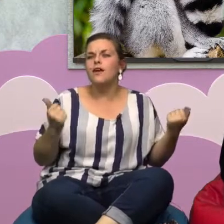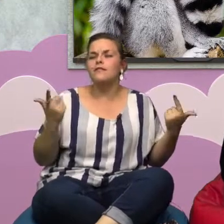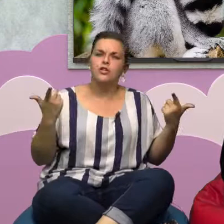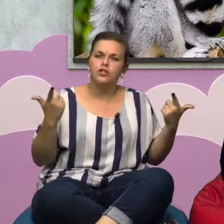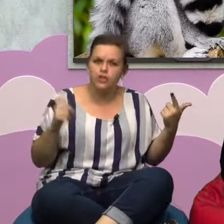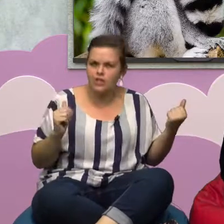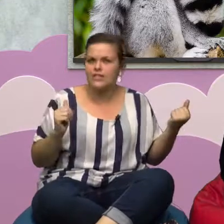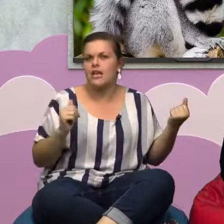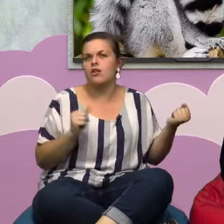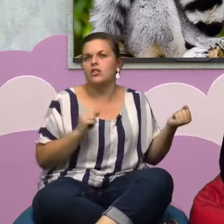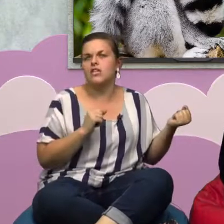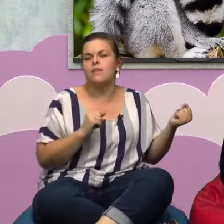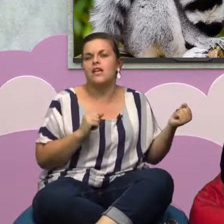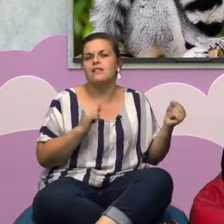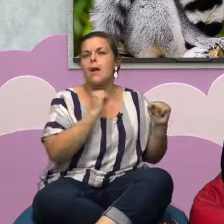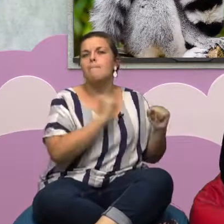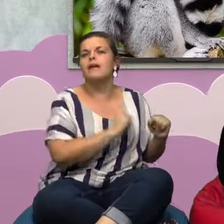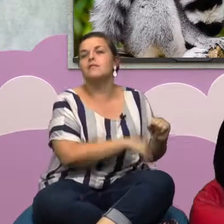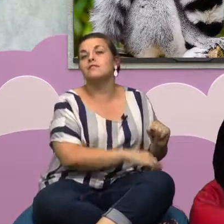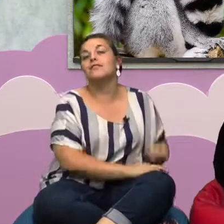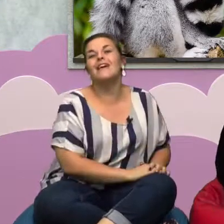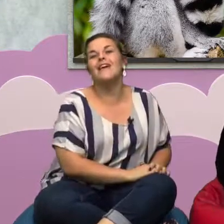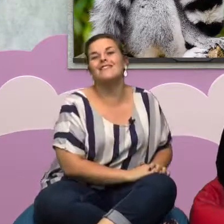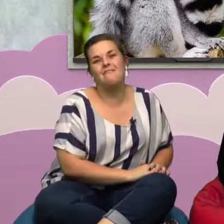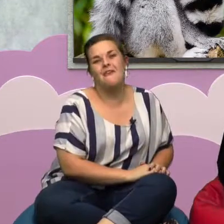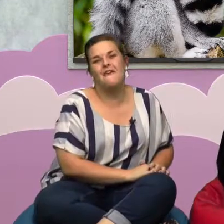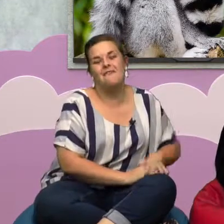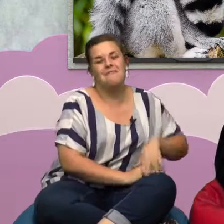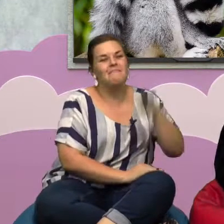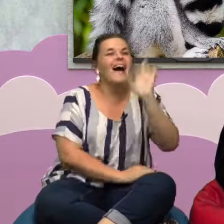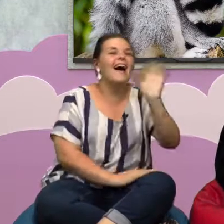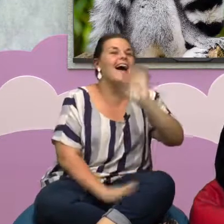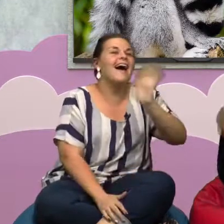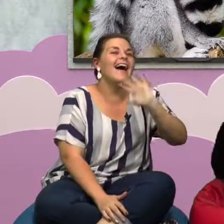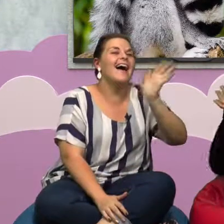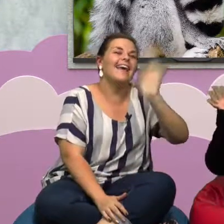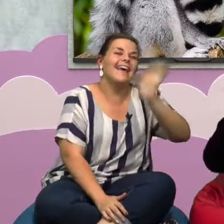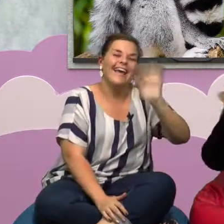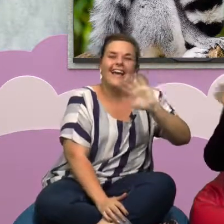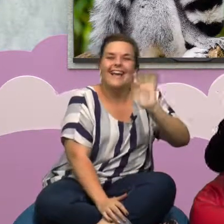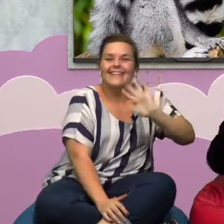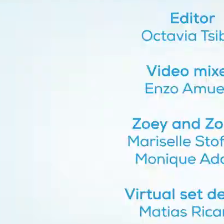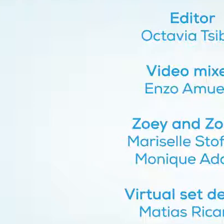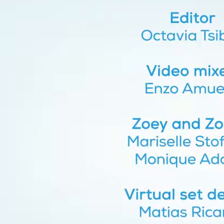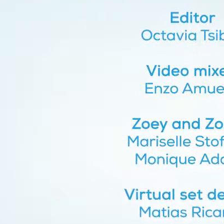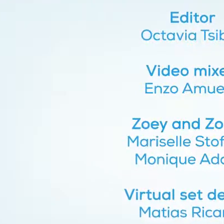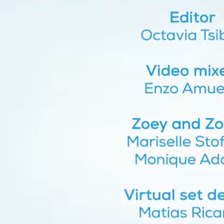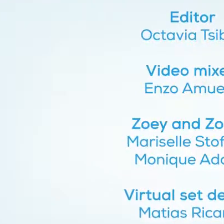face, do stay in contact with us. But we'll see you again tomorrow. Bye.